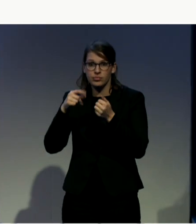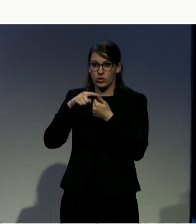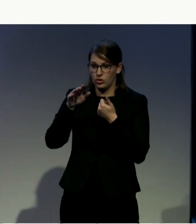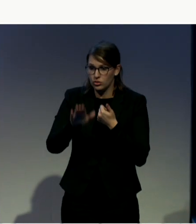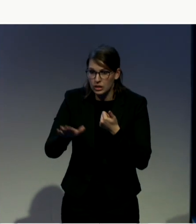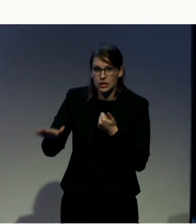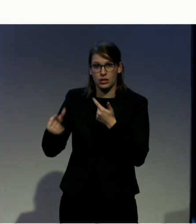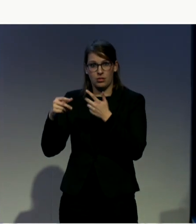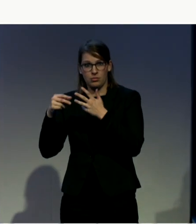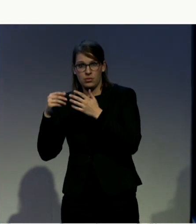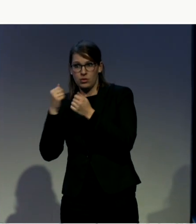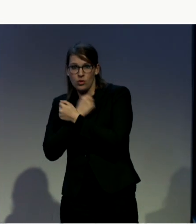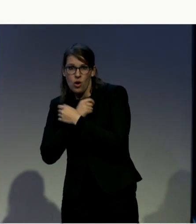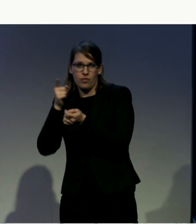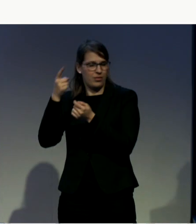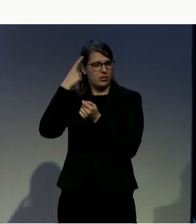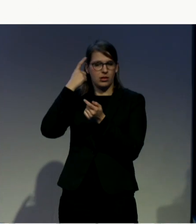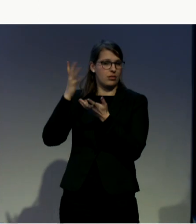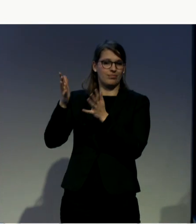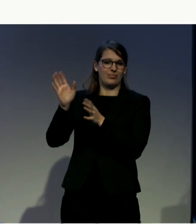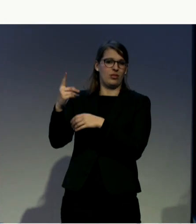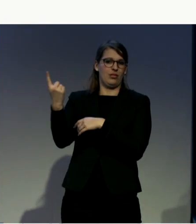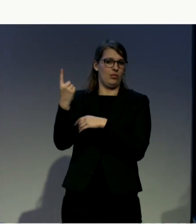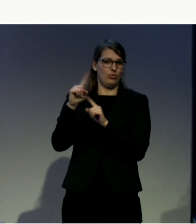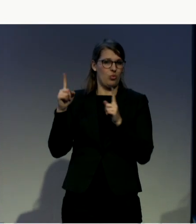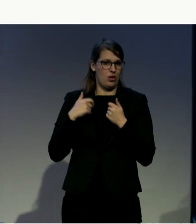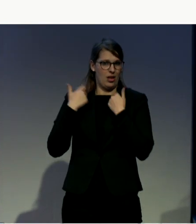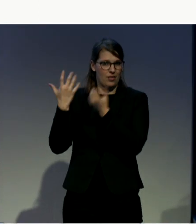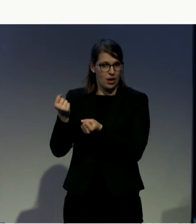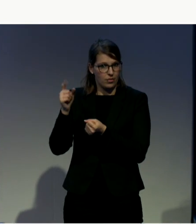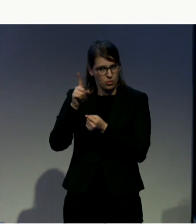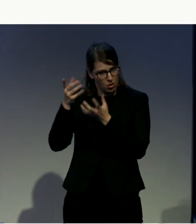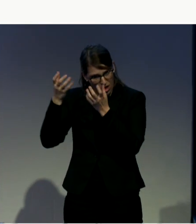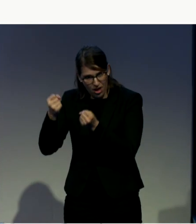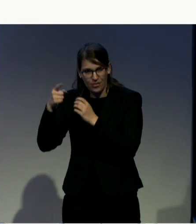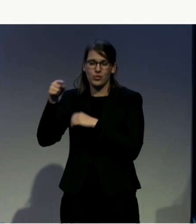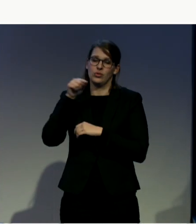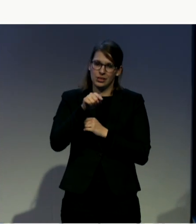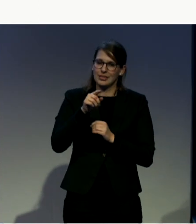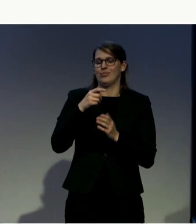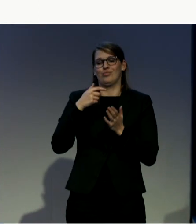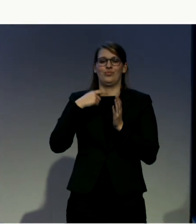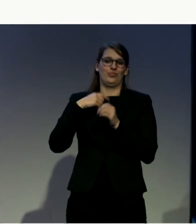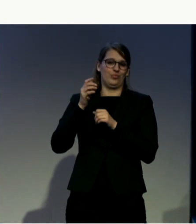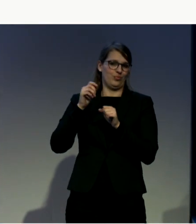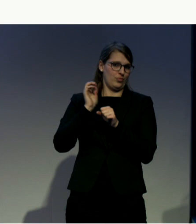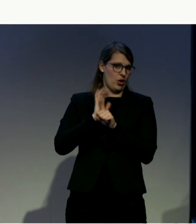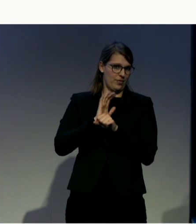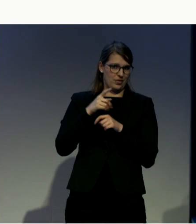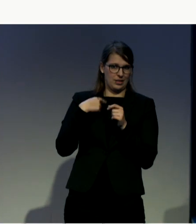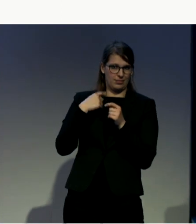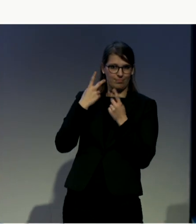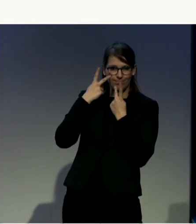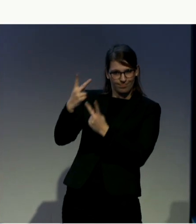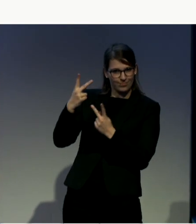so inspired, and I thought, if I make this film, it's something that is going to help me to break some of the traditional beliefs and some